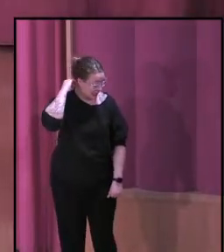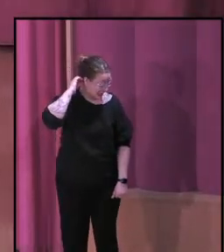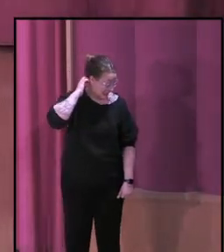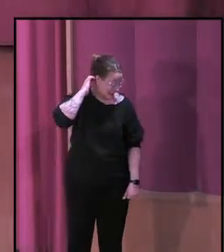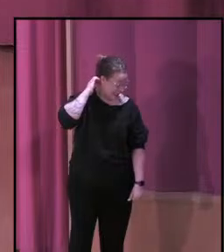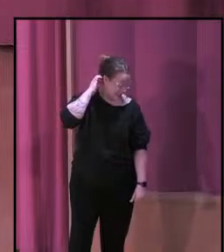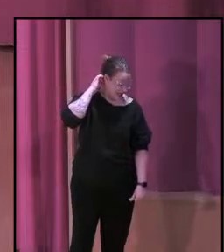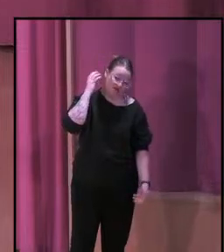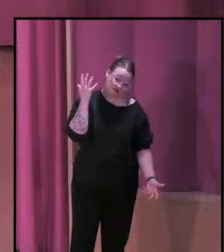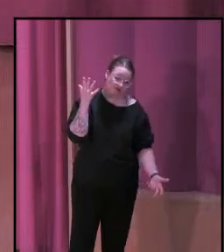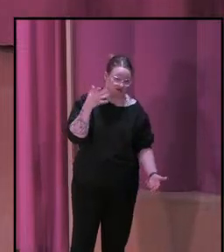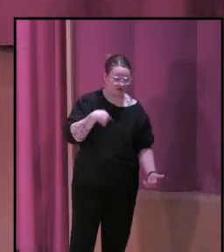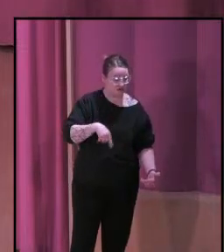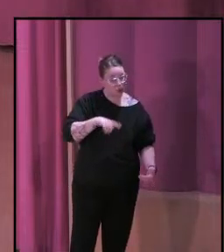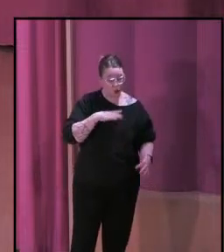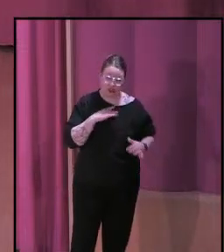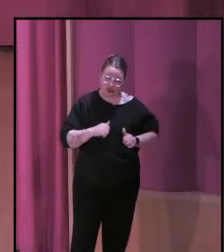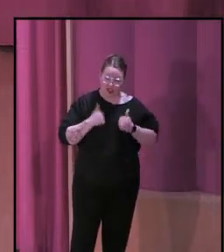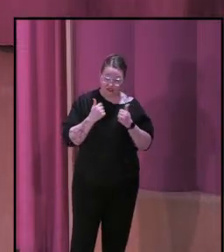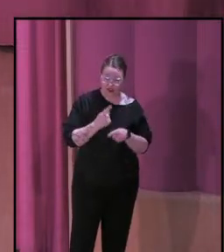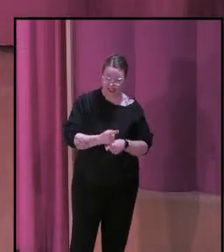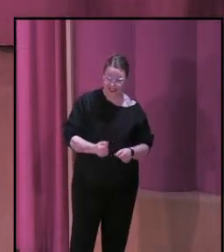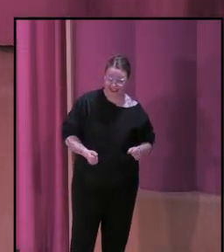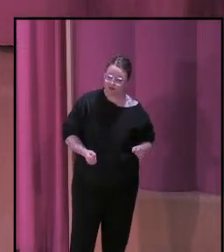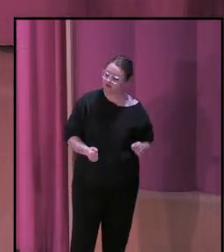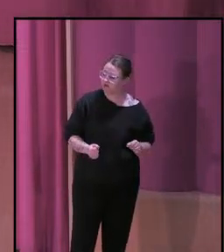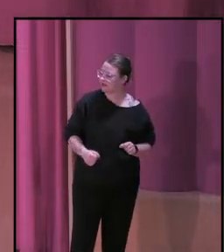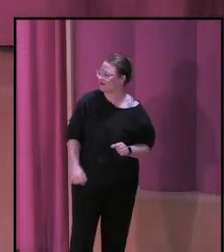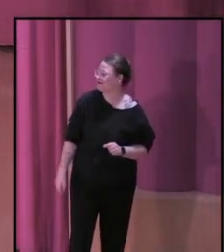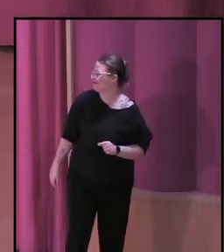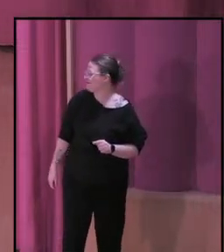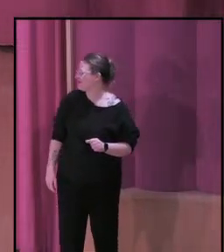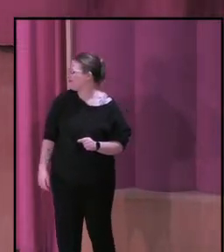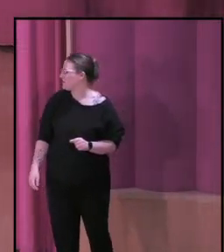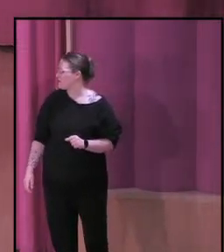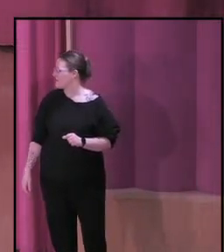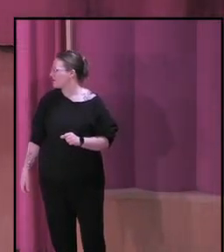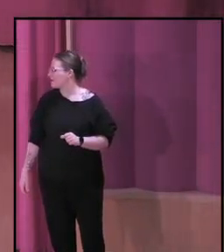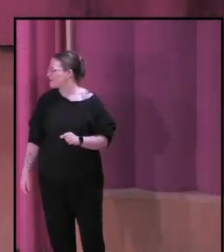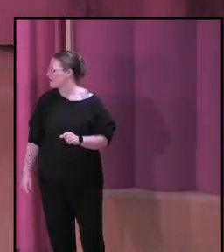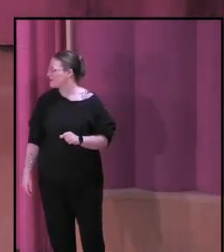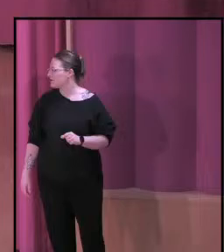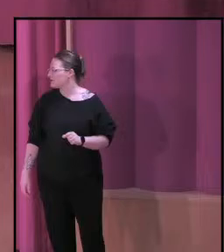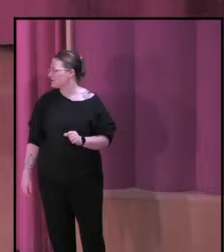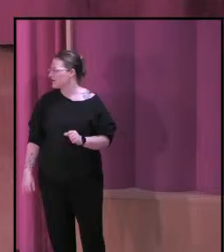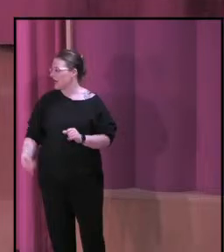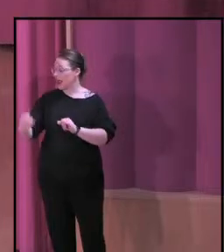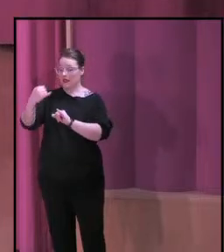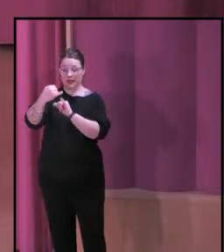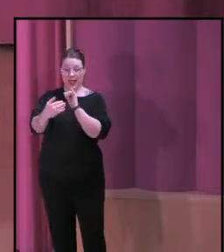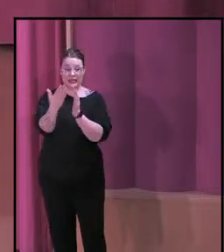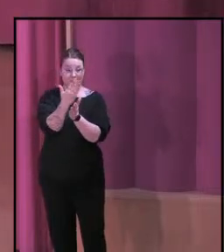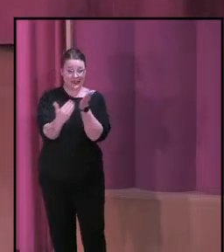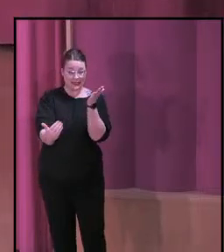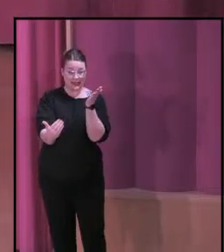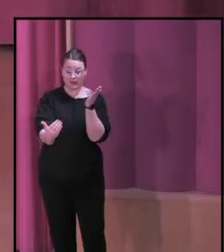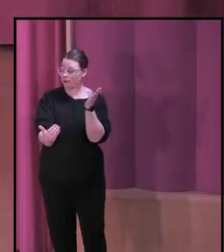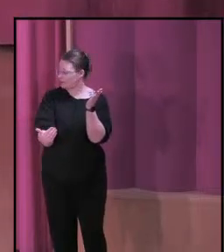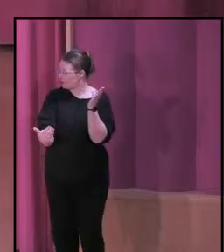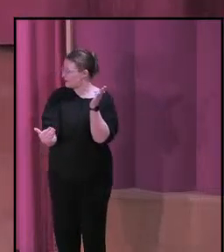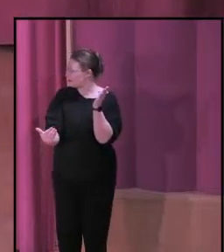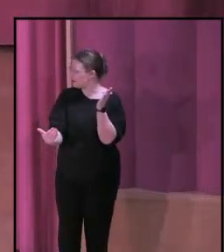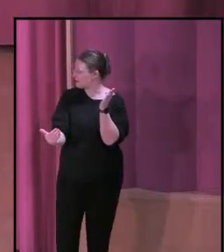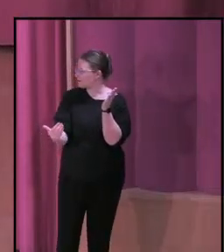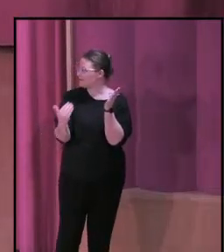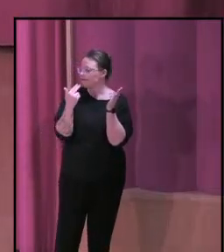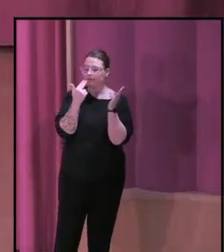right? Yeah, for me it was called college. And that brings me to the last thing on the trap, which is just a small